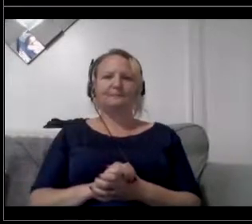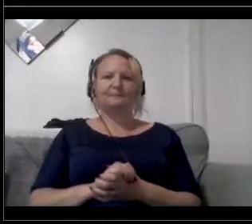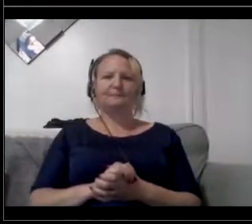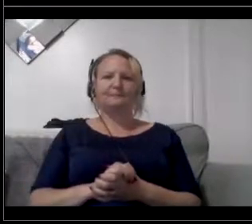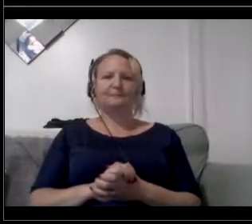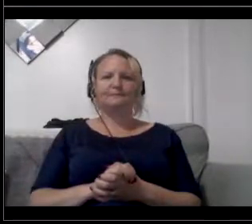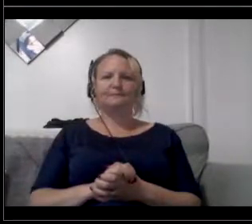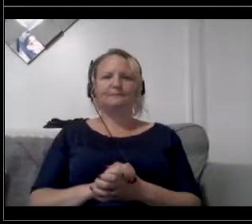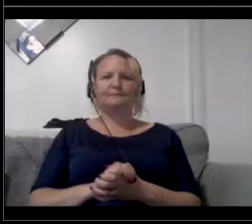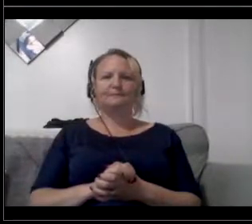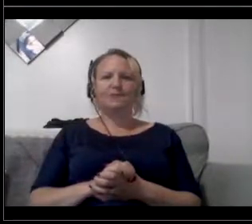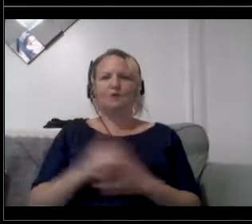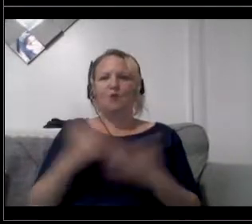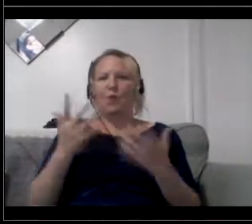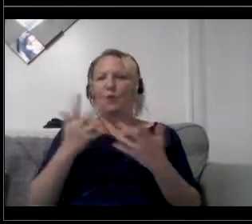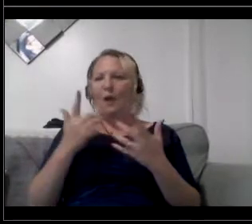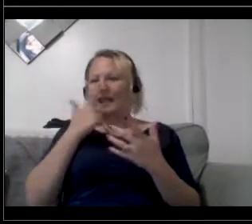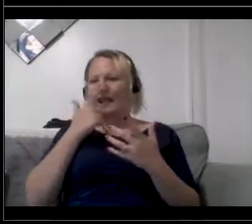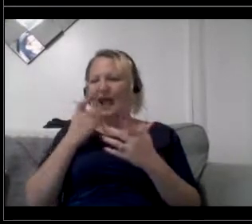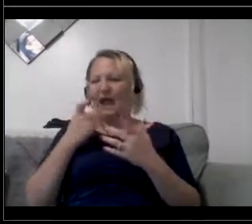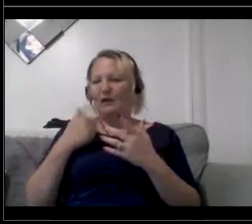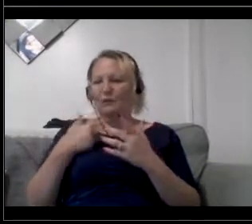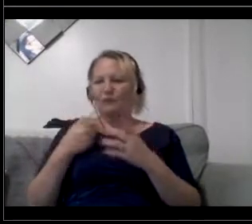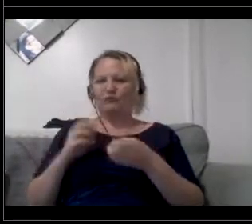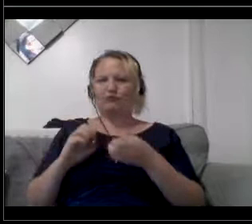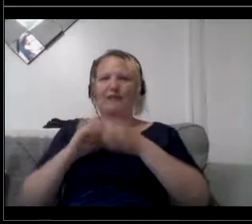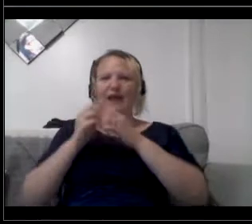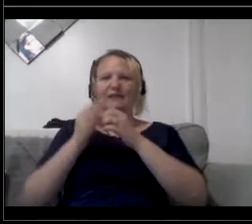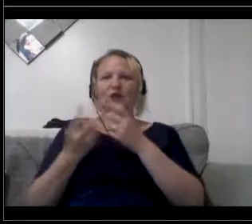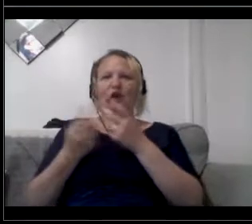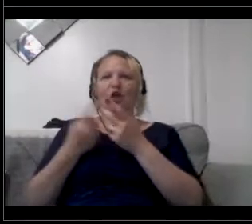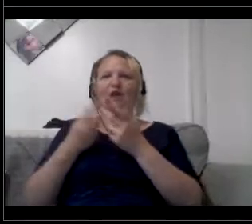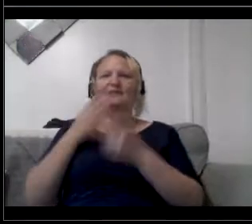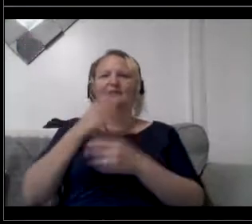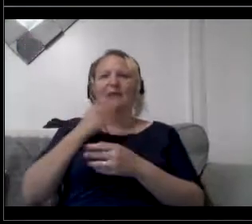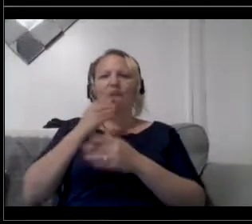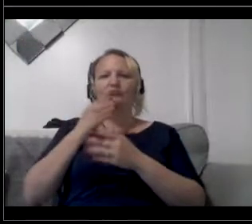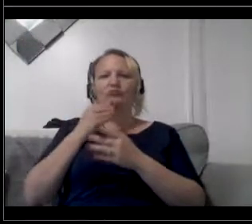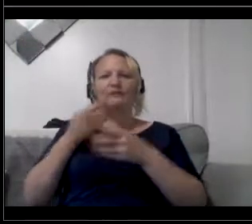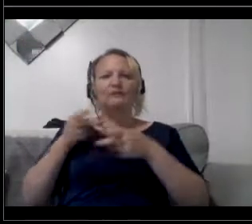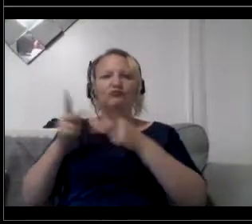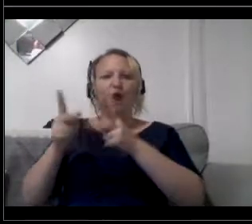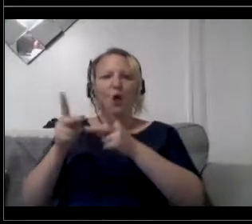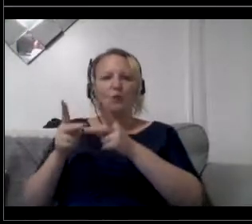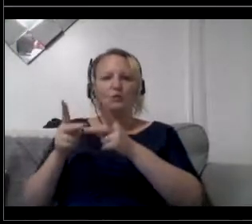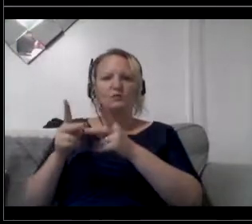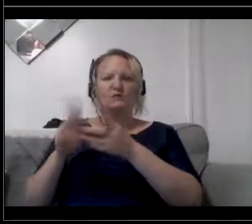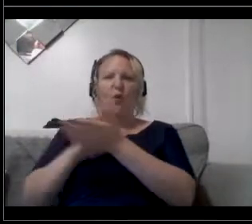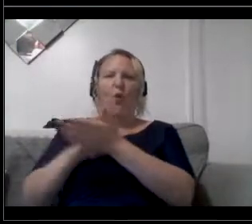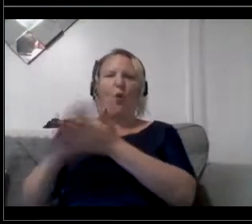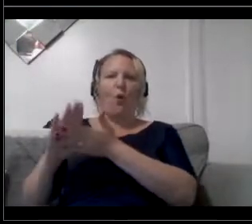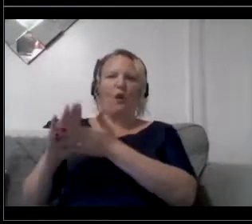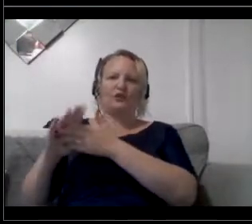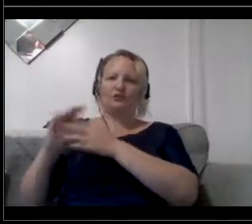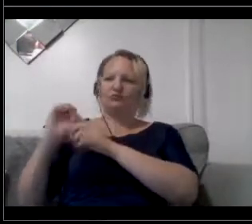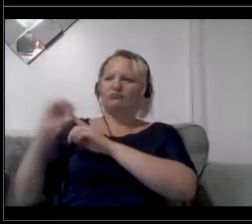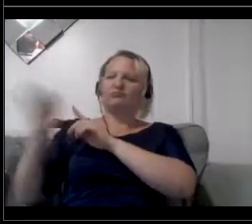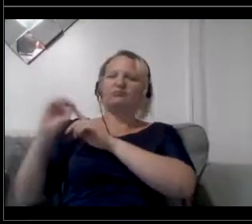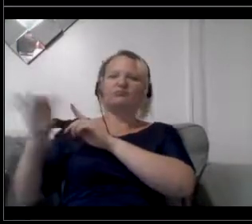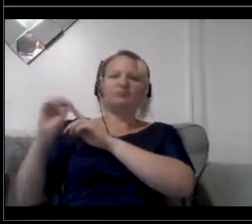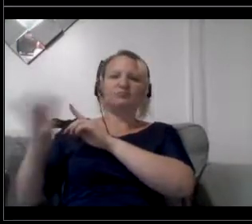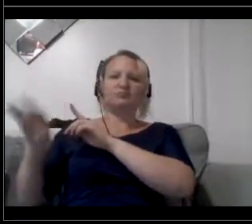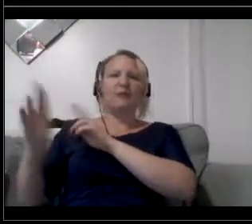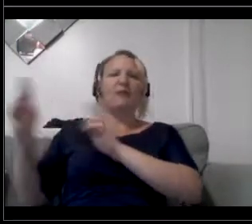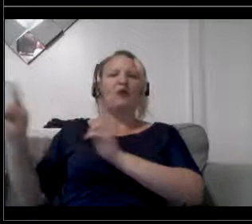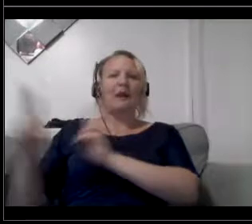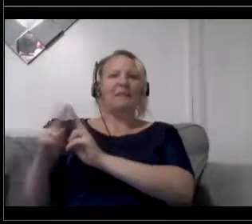directly where we can from the strategic road network. Our proposals also allow for